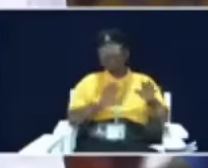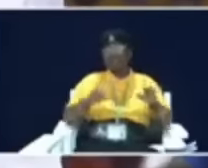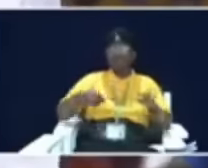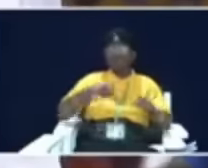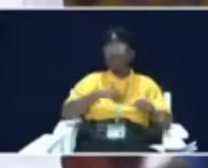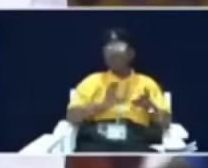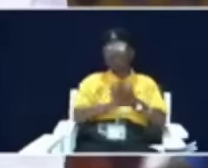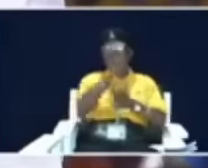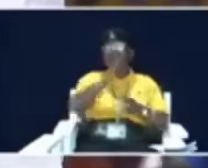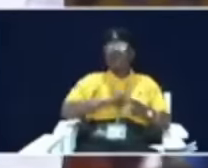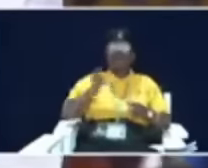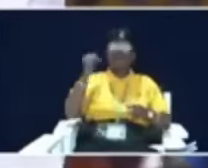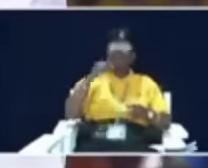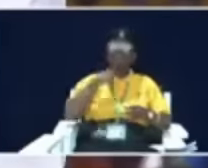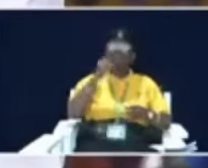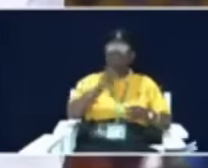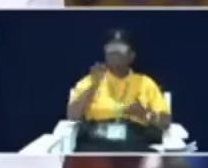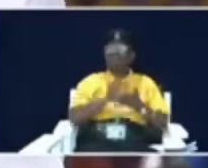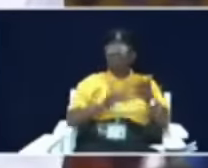I was telling some of my children